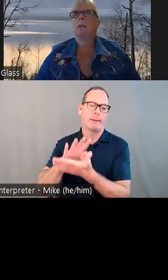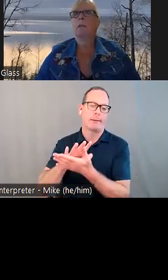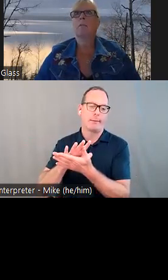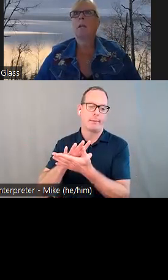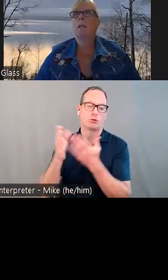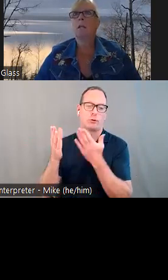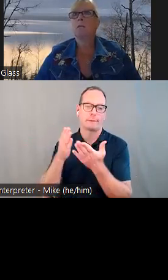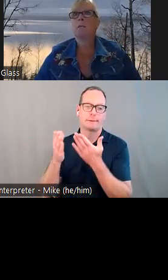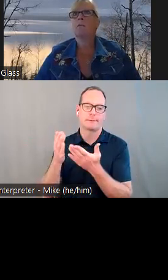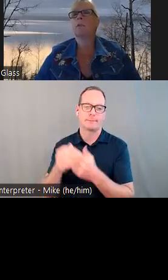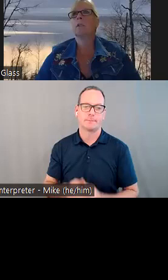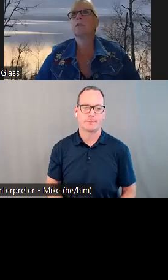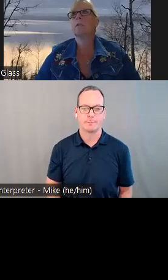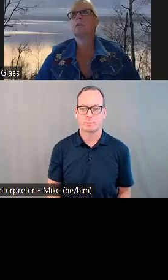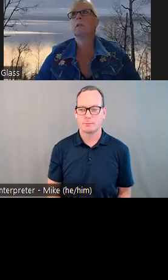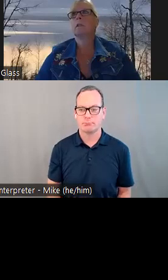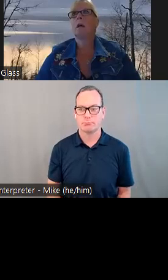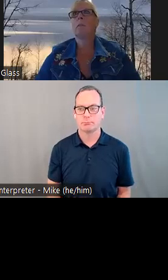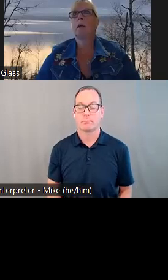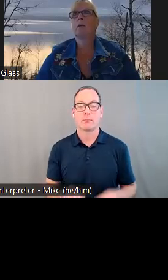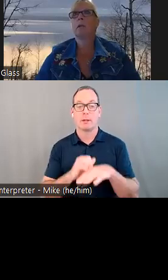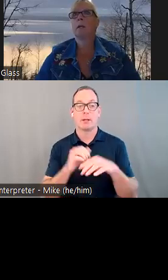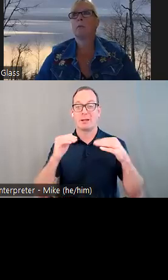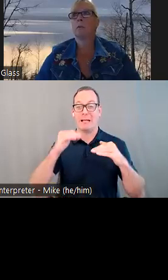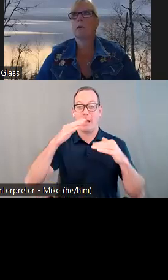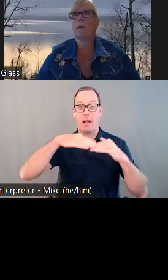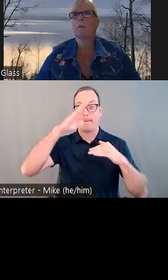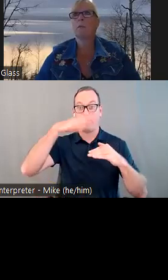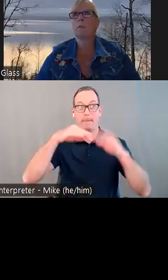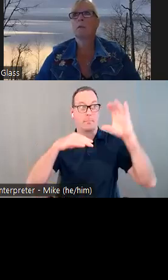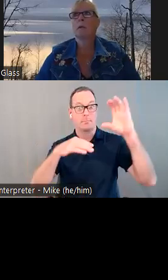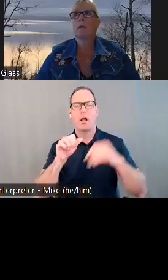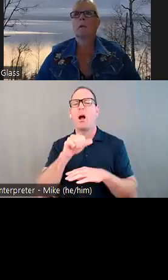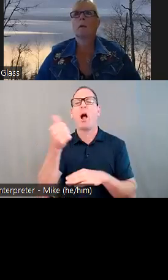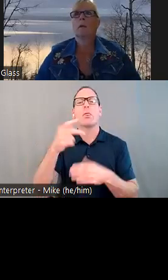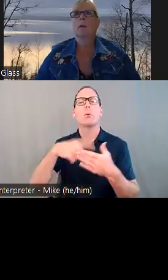they didn't have any referrals in the top category to other programs.